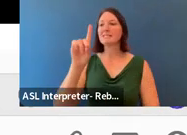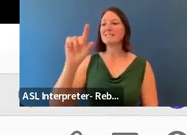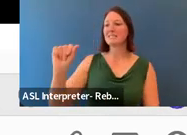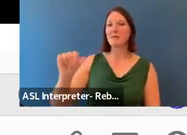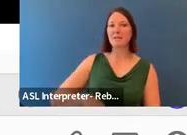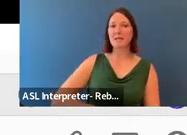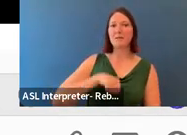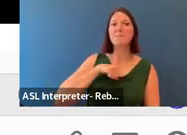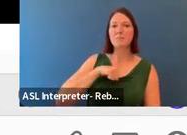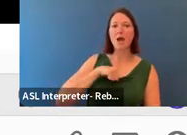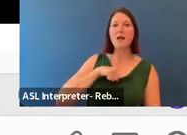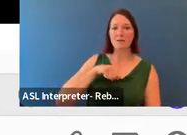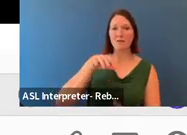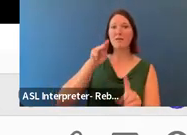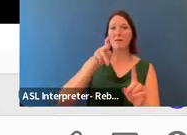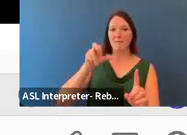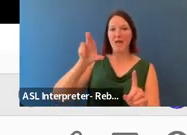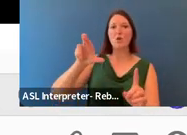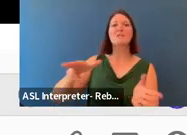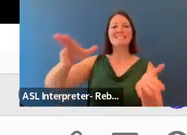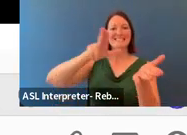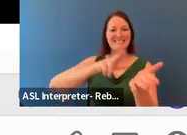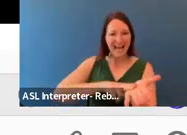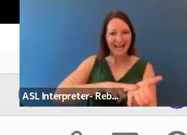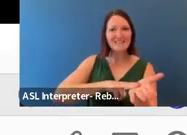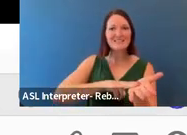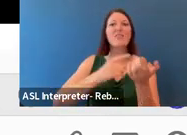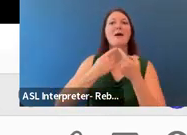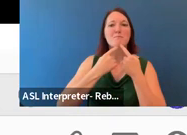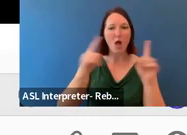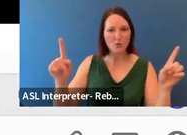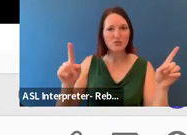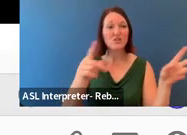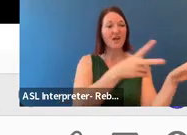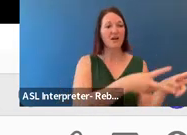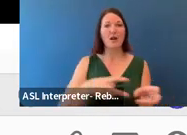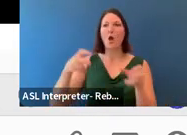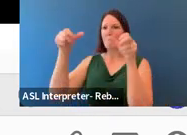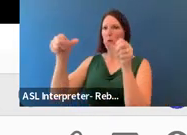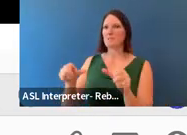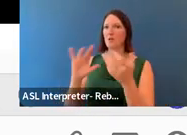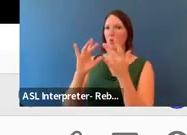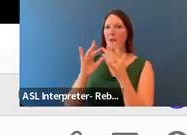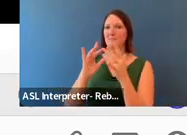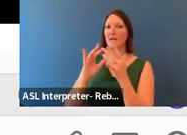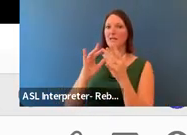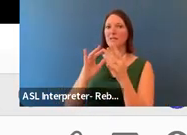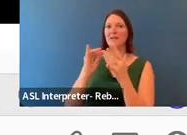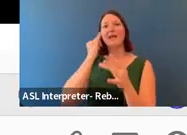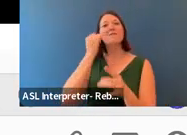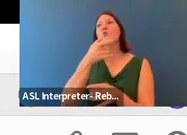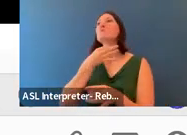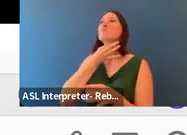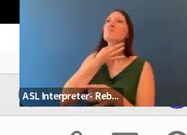has signed the proclamation and it is posted on our website for those who want to probably